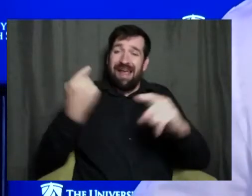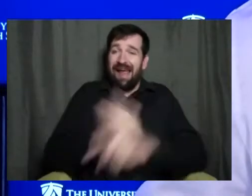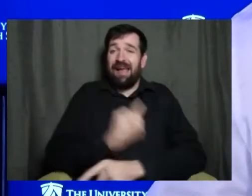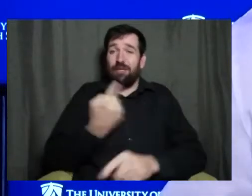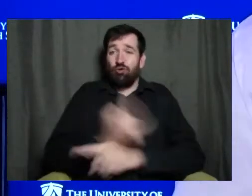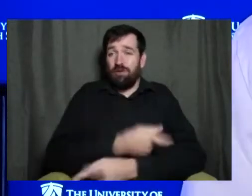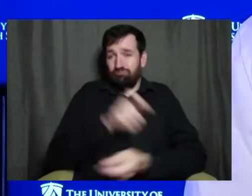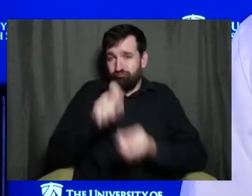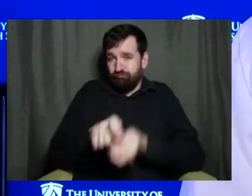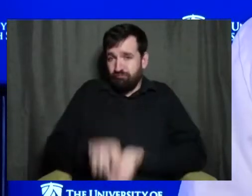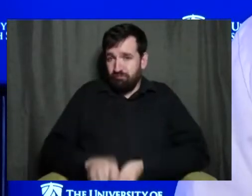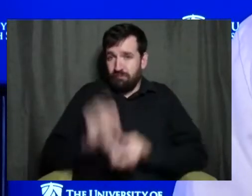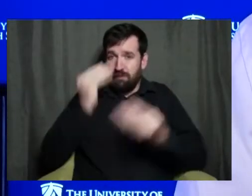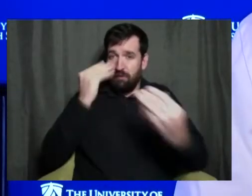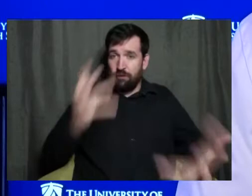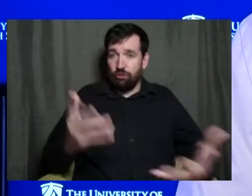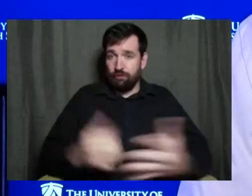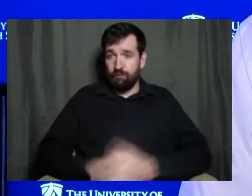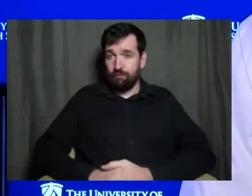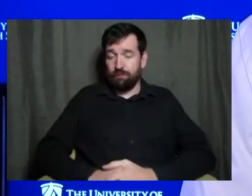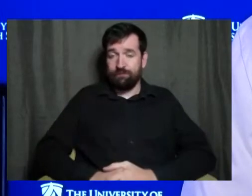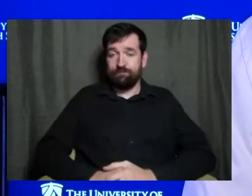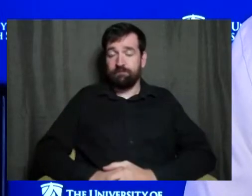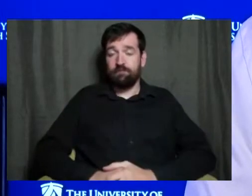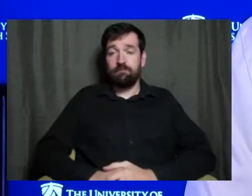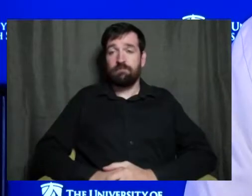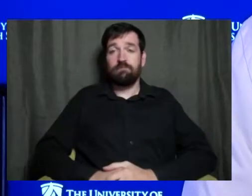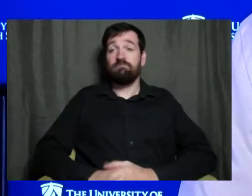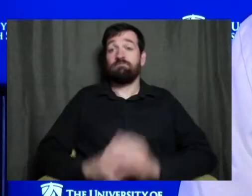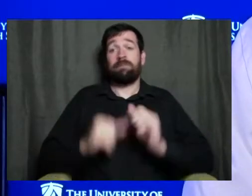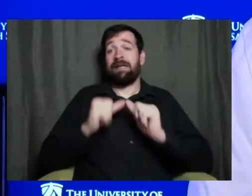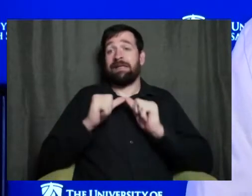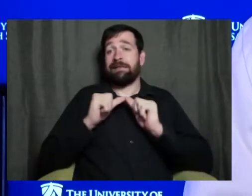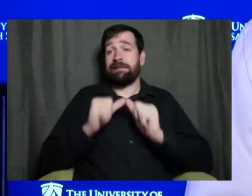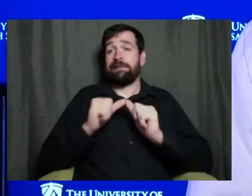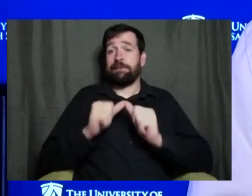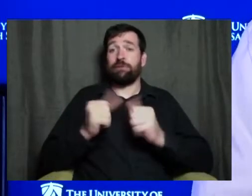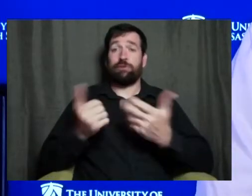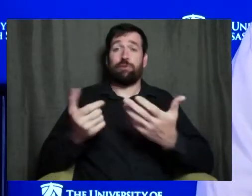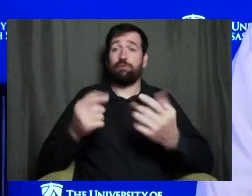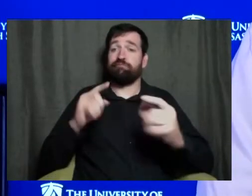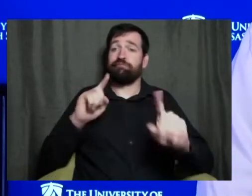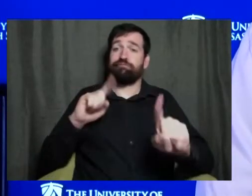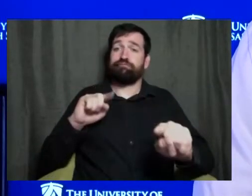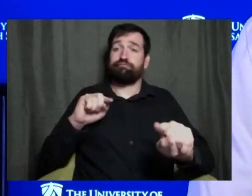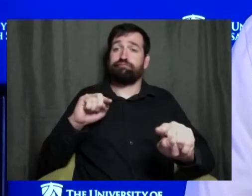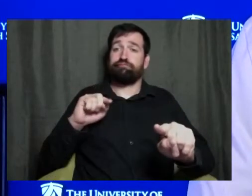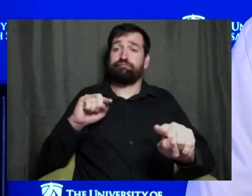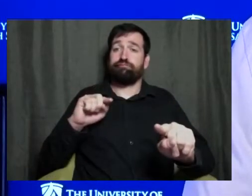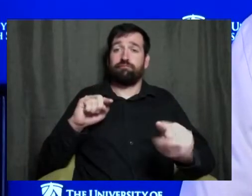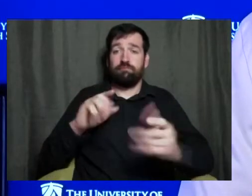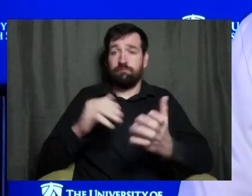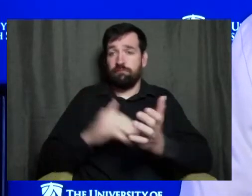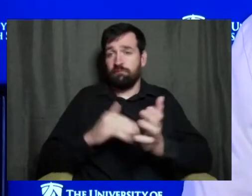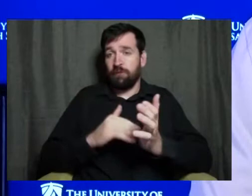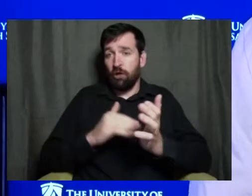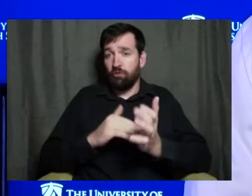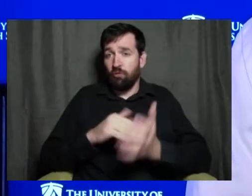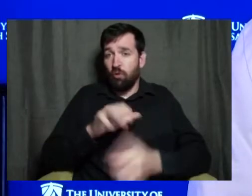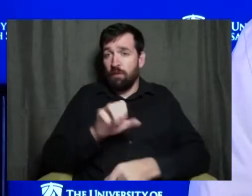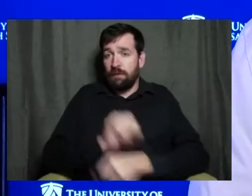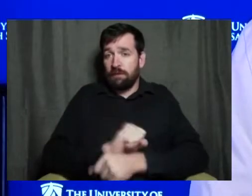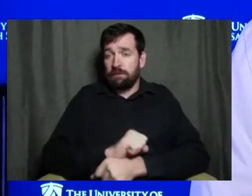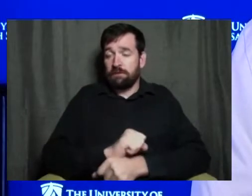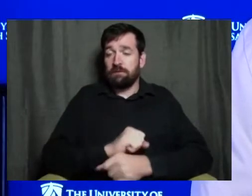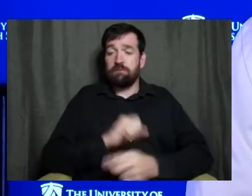But continue to get that, continue to take them to their regular physician's visits and speak with